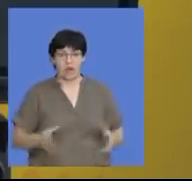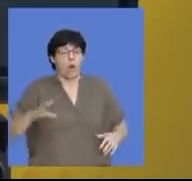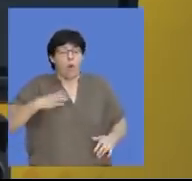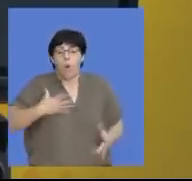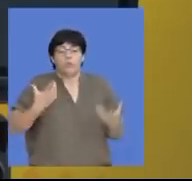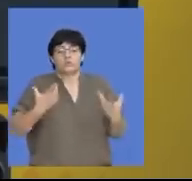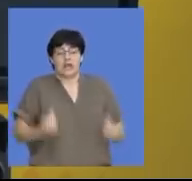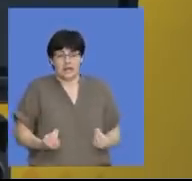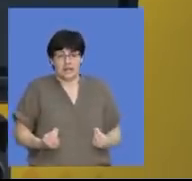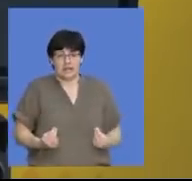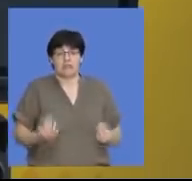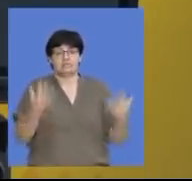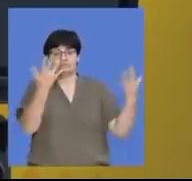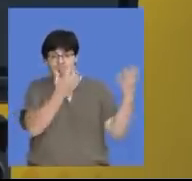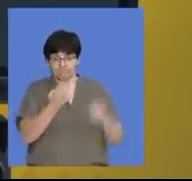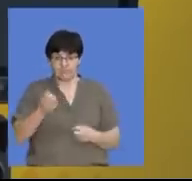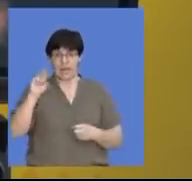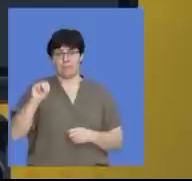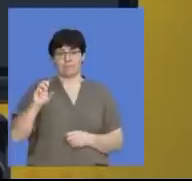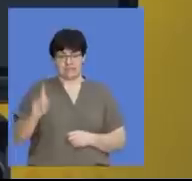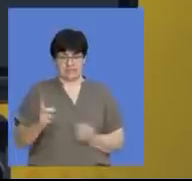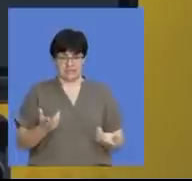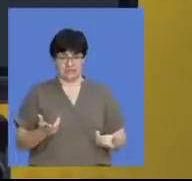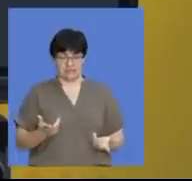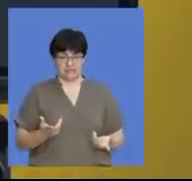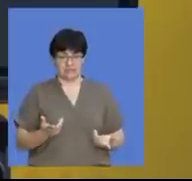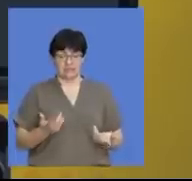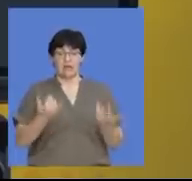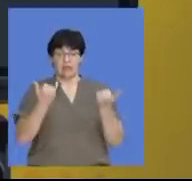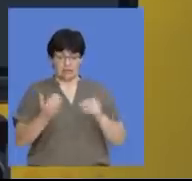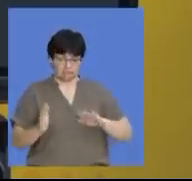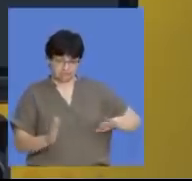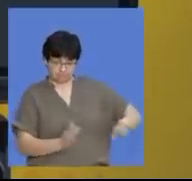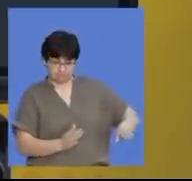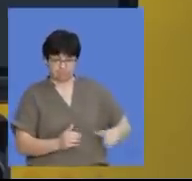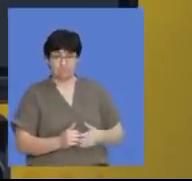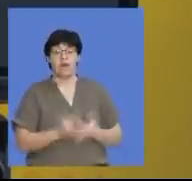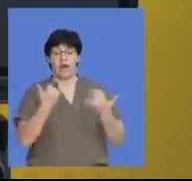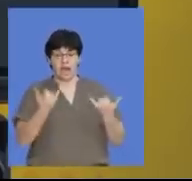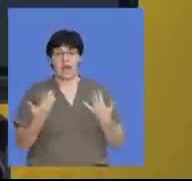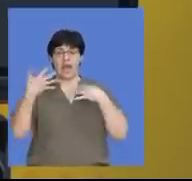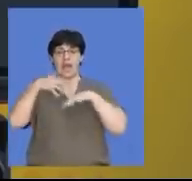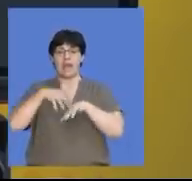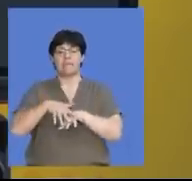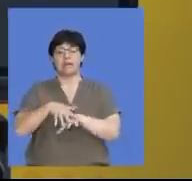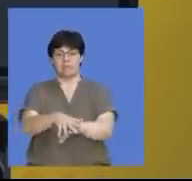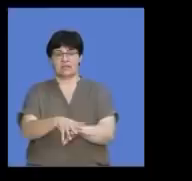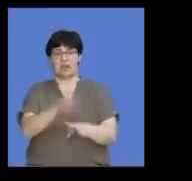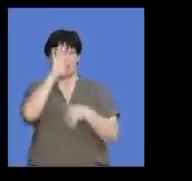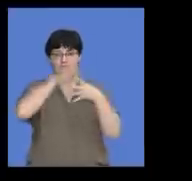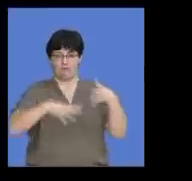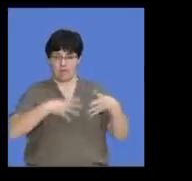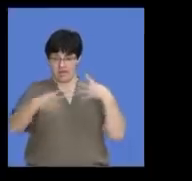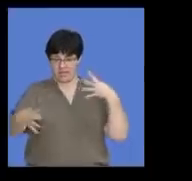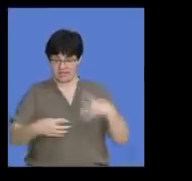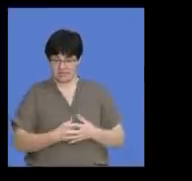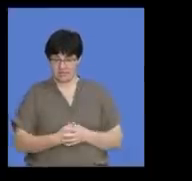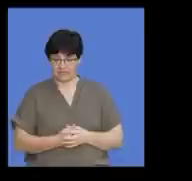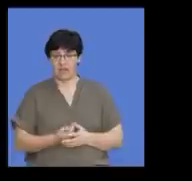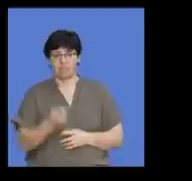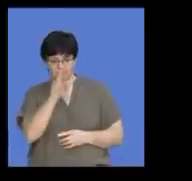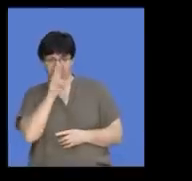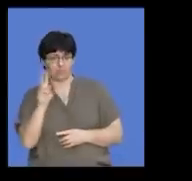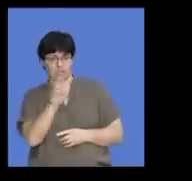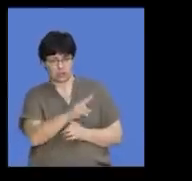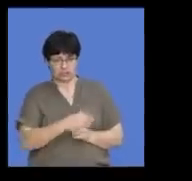done is calculate the magnetic declination. Now we need to implement it into our formula. So let's look